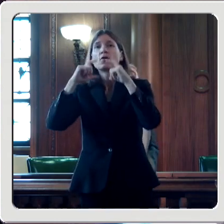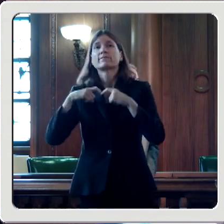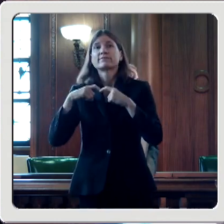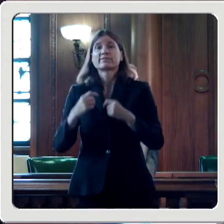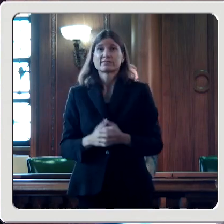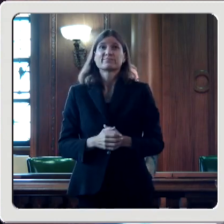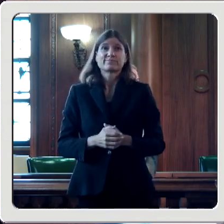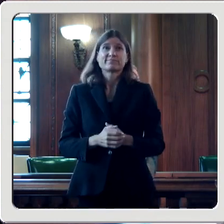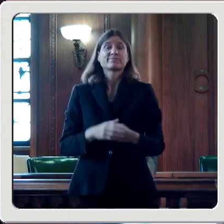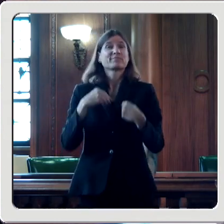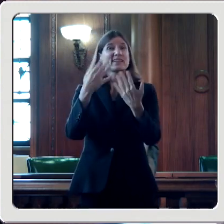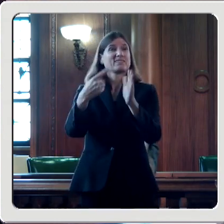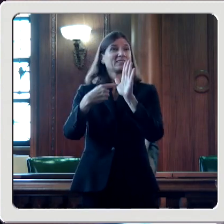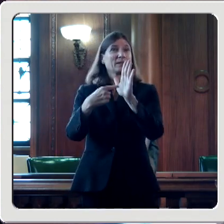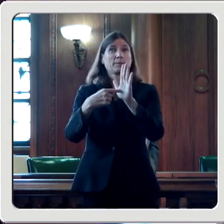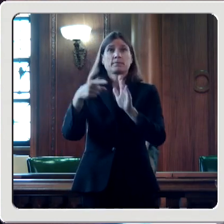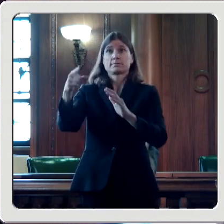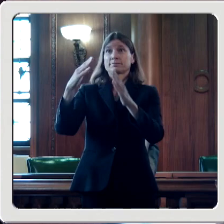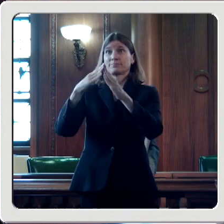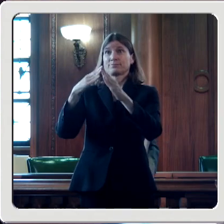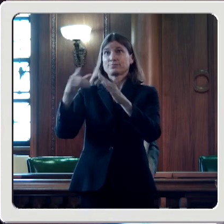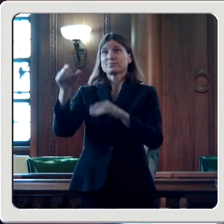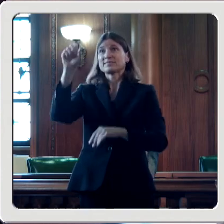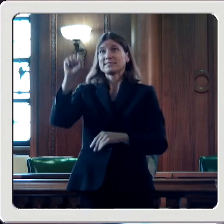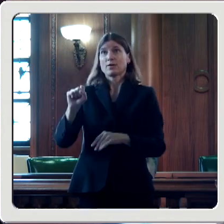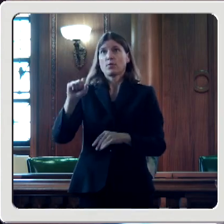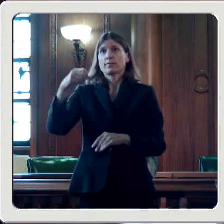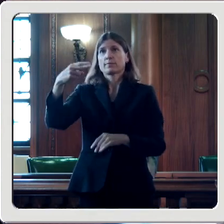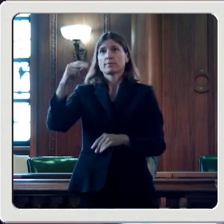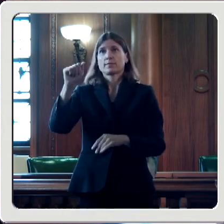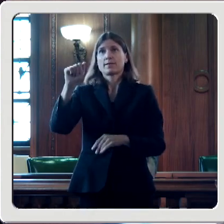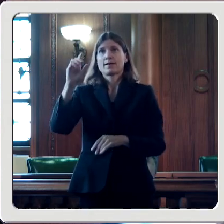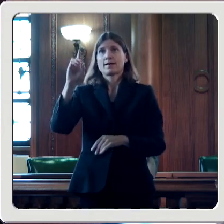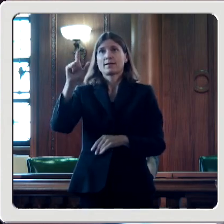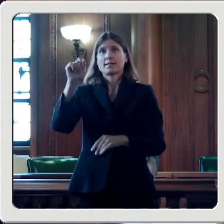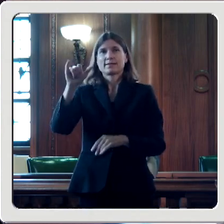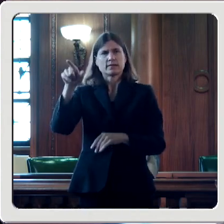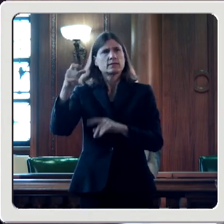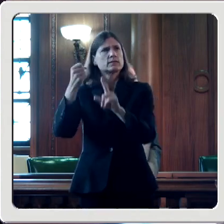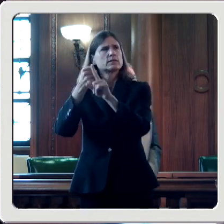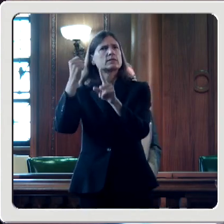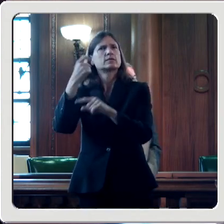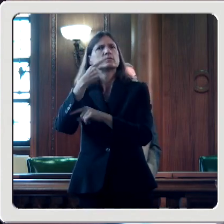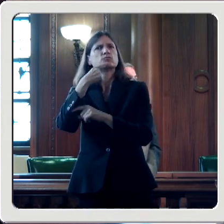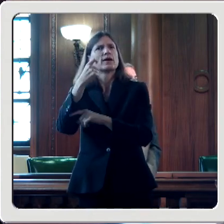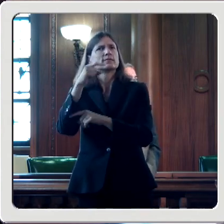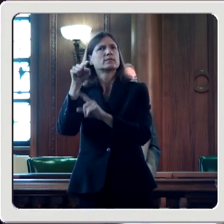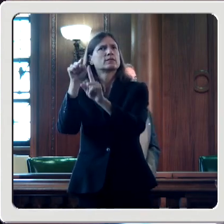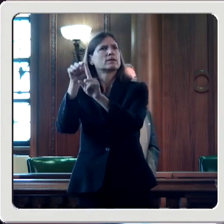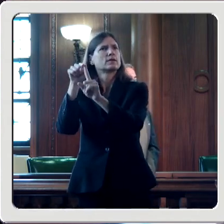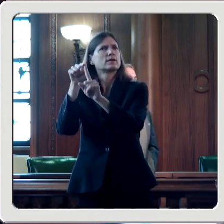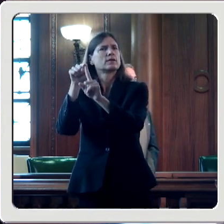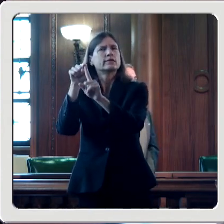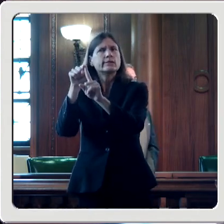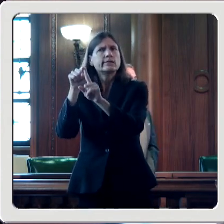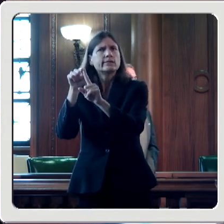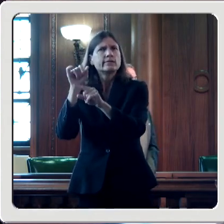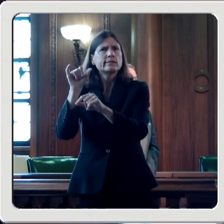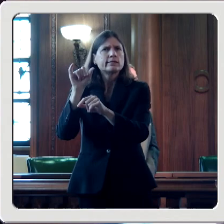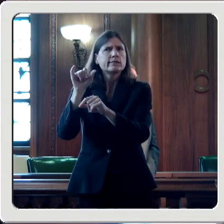DPH report, which signifies an incidence rate or a rate of new infections above a threshold of 8 per